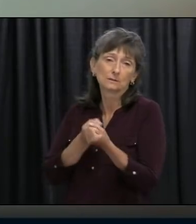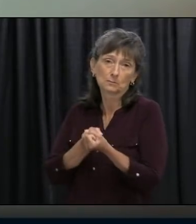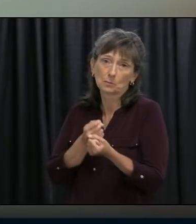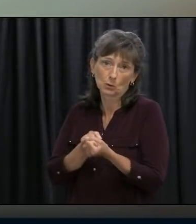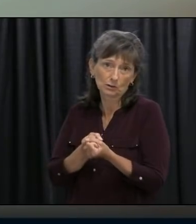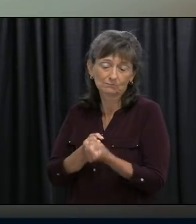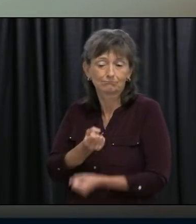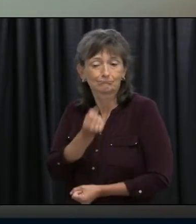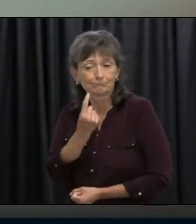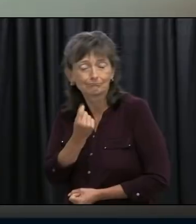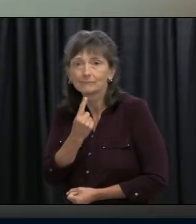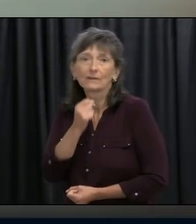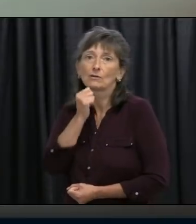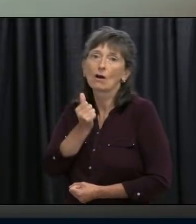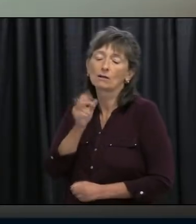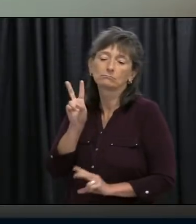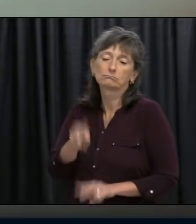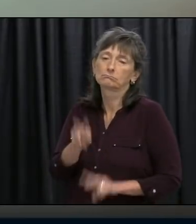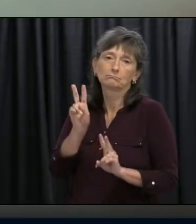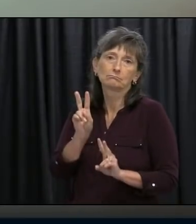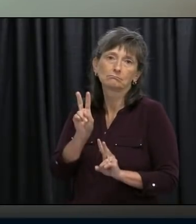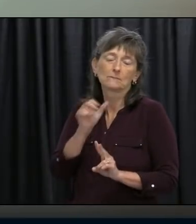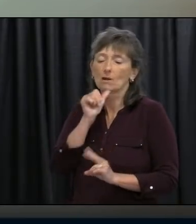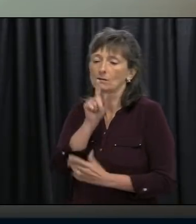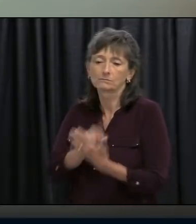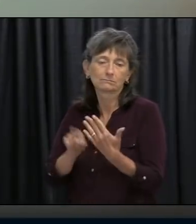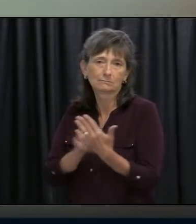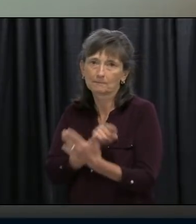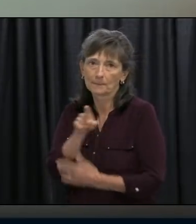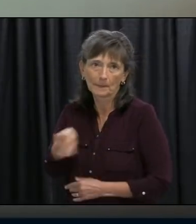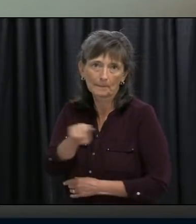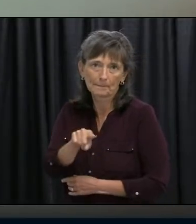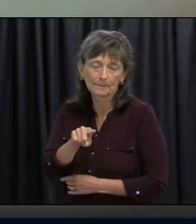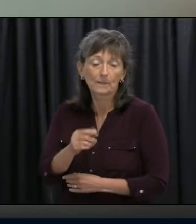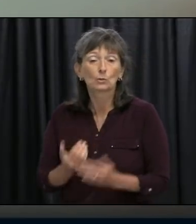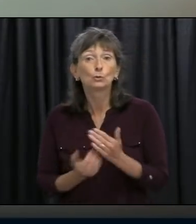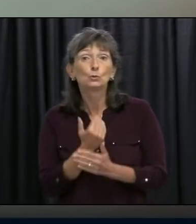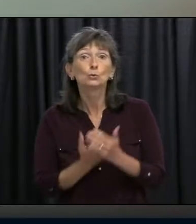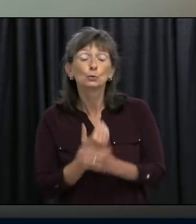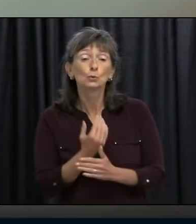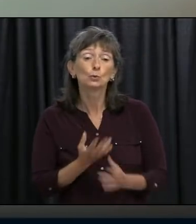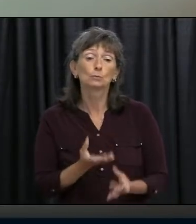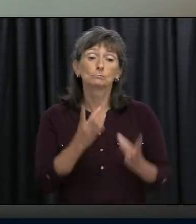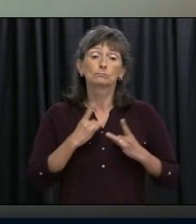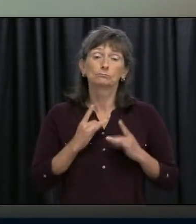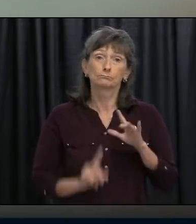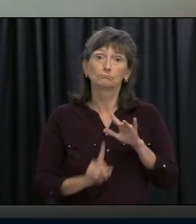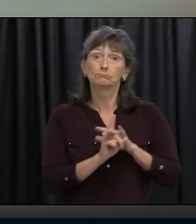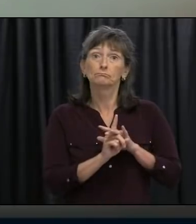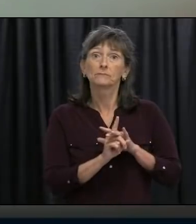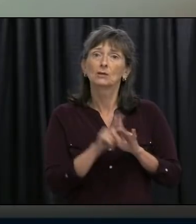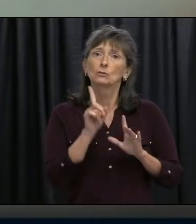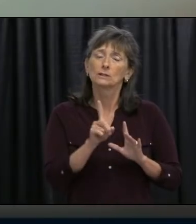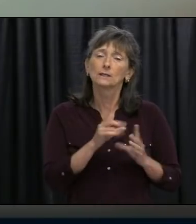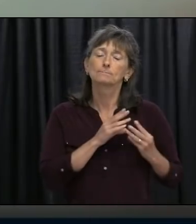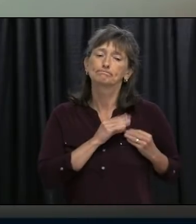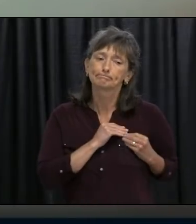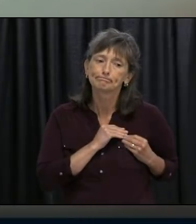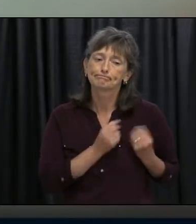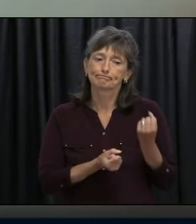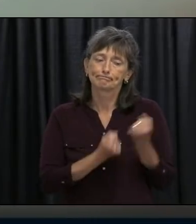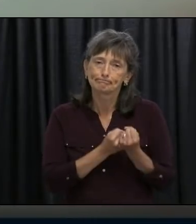our judgment and disdain. So as new cases arise, we must treat people with kindness, compassion, and